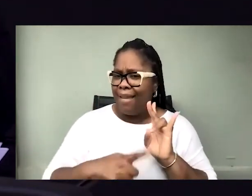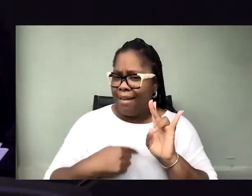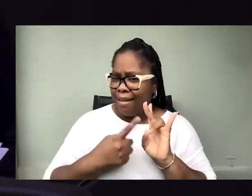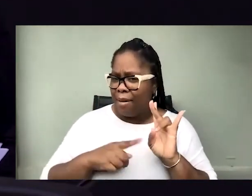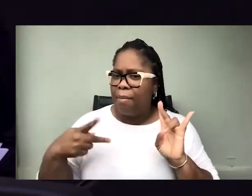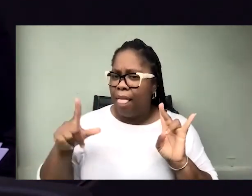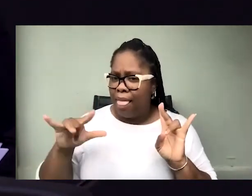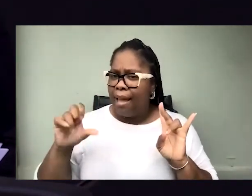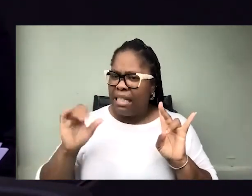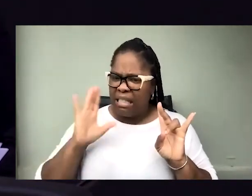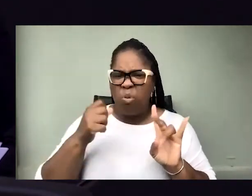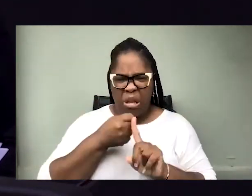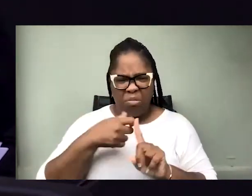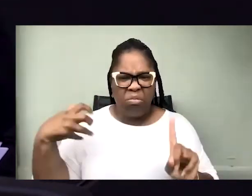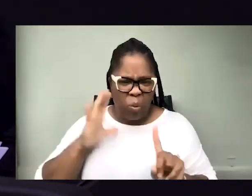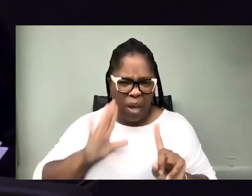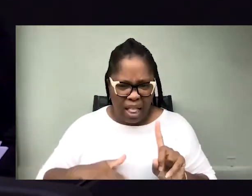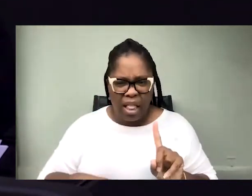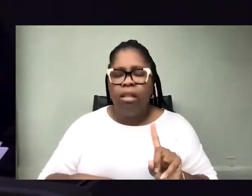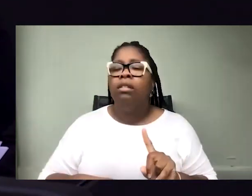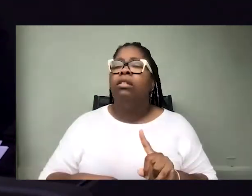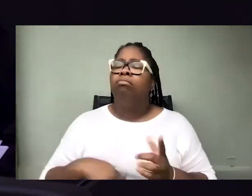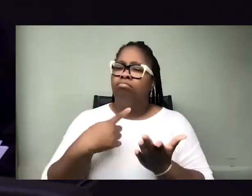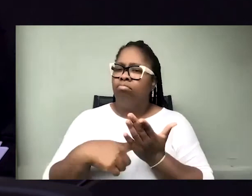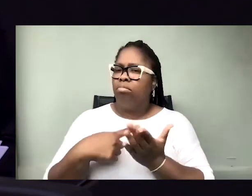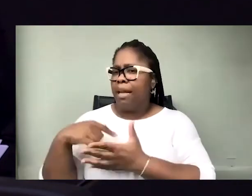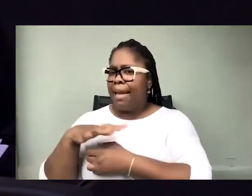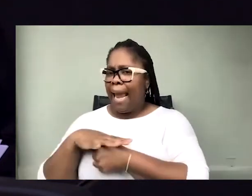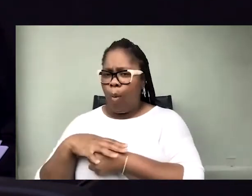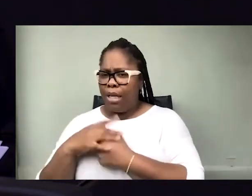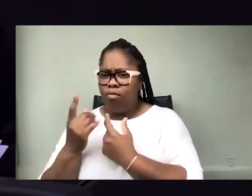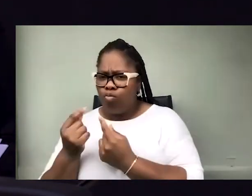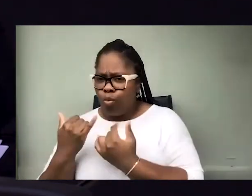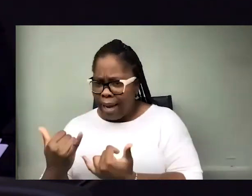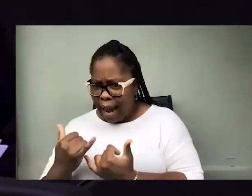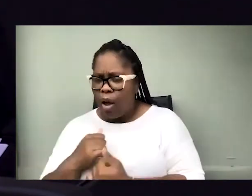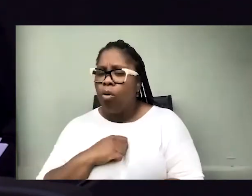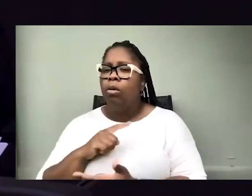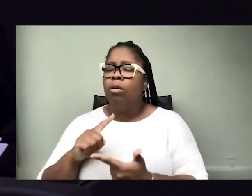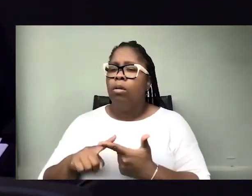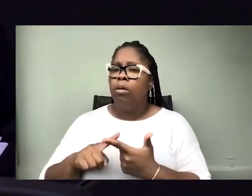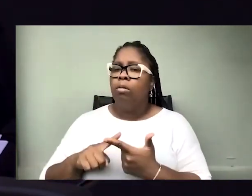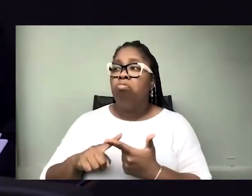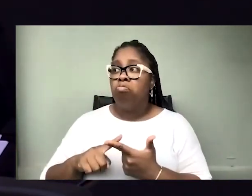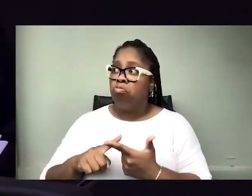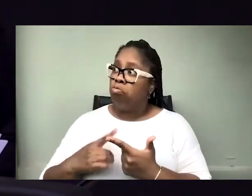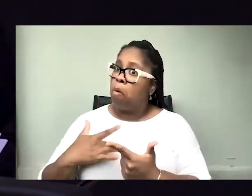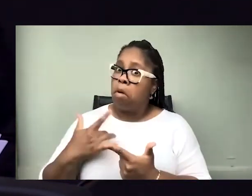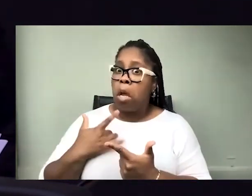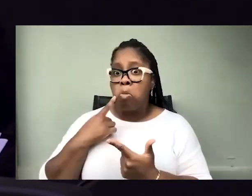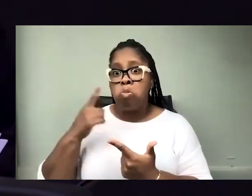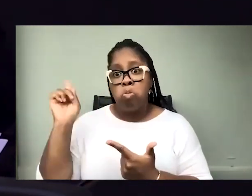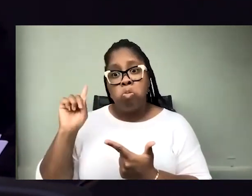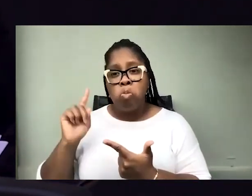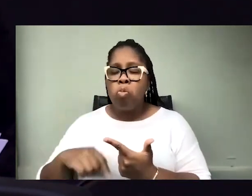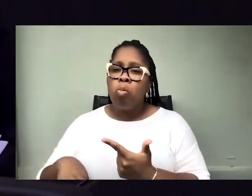I'll talk about, I will discuss what the county's already working on, what we think is working well, some of our successes, and